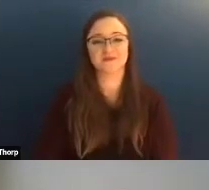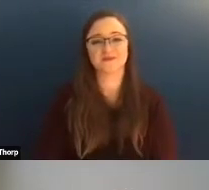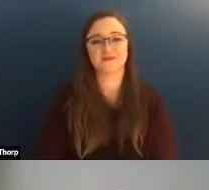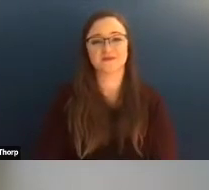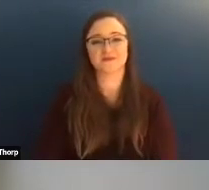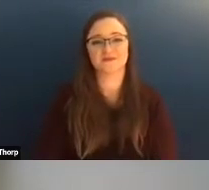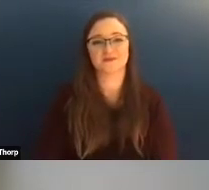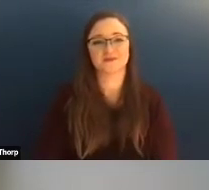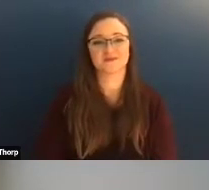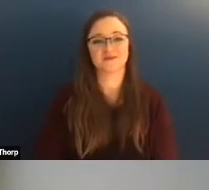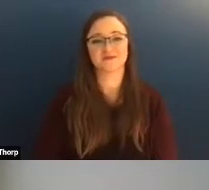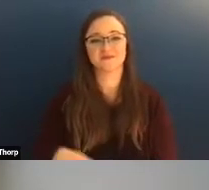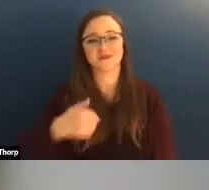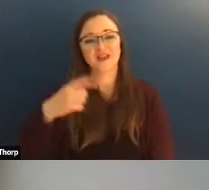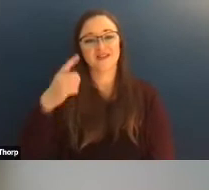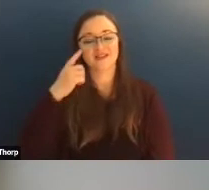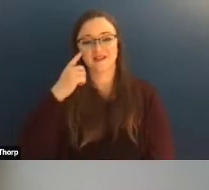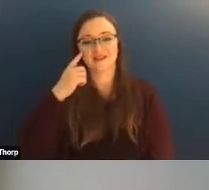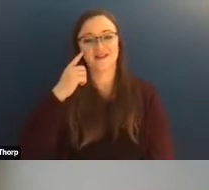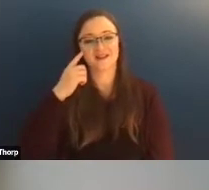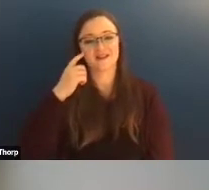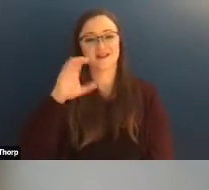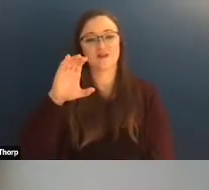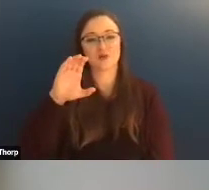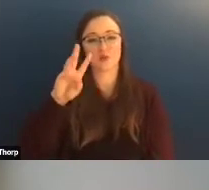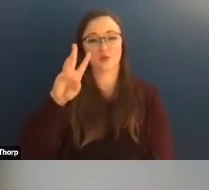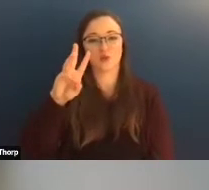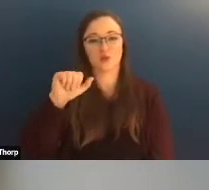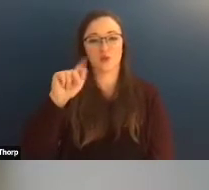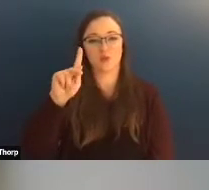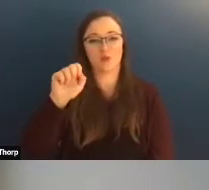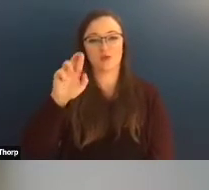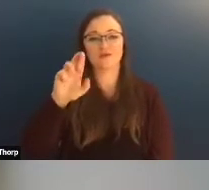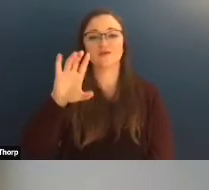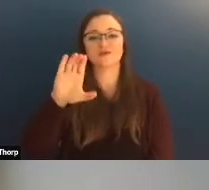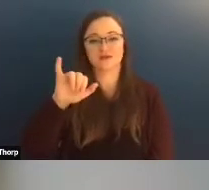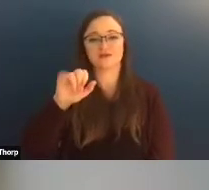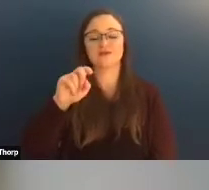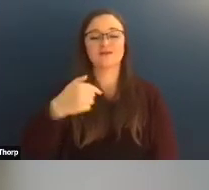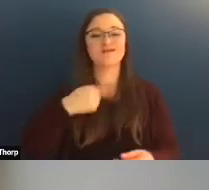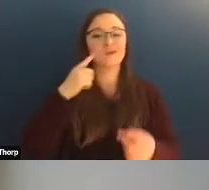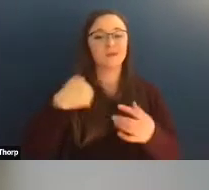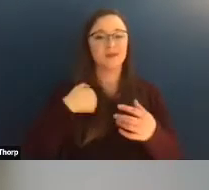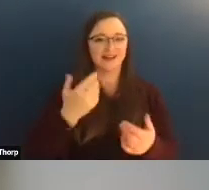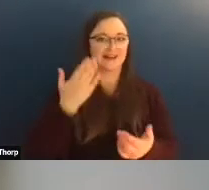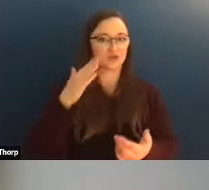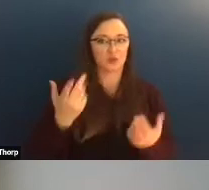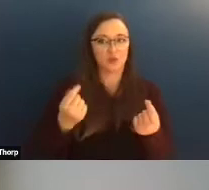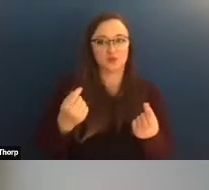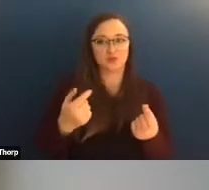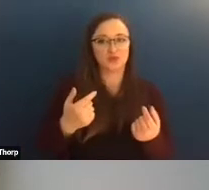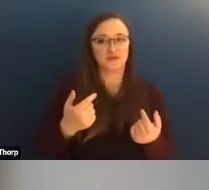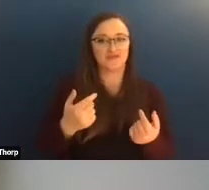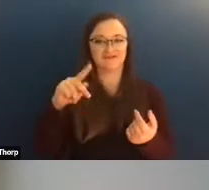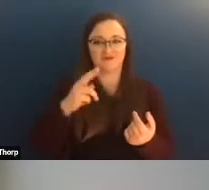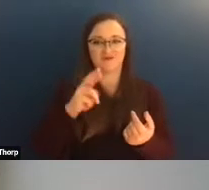For me, I think it started where I wasn't sure what I wanted to be. I didn't know anything about pharmacy. I